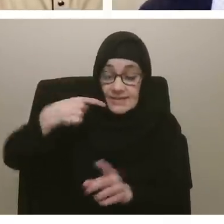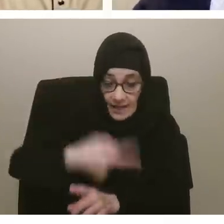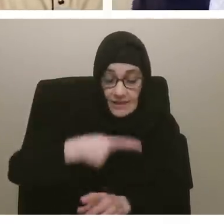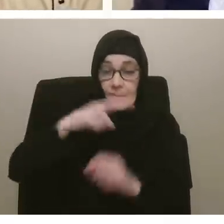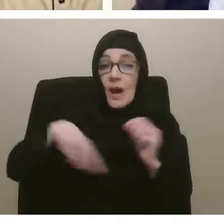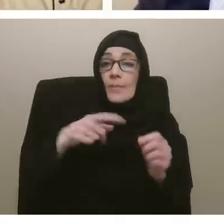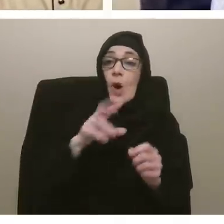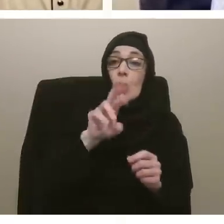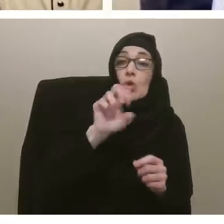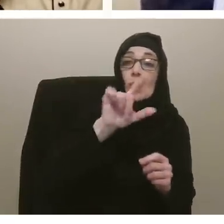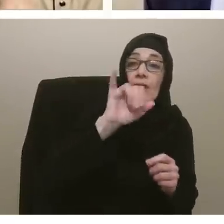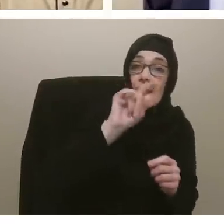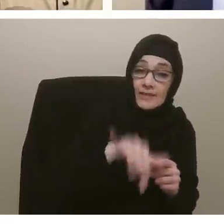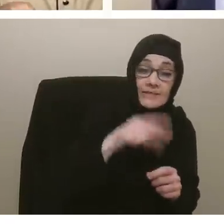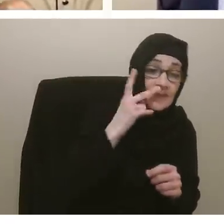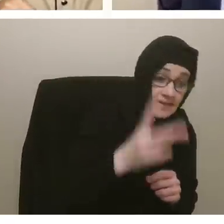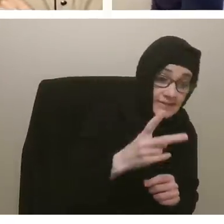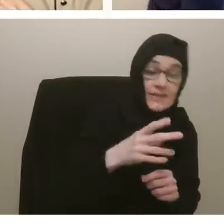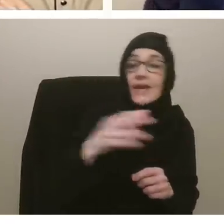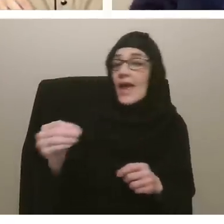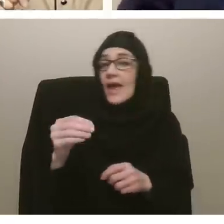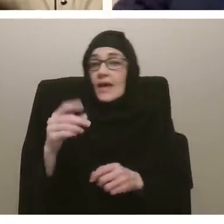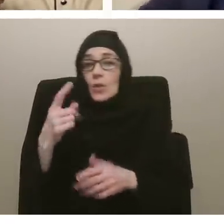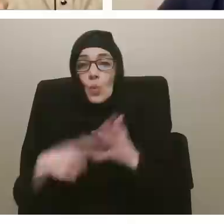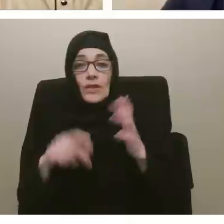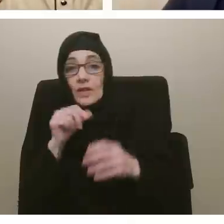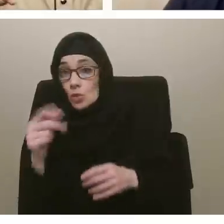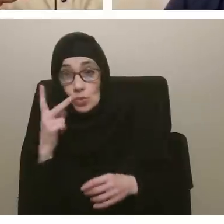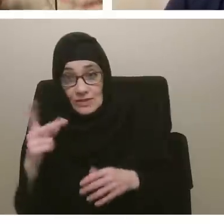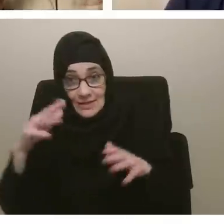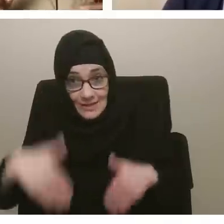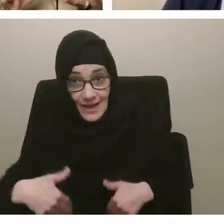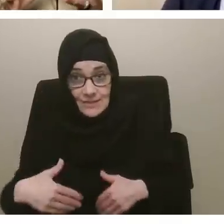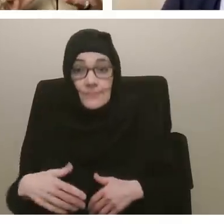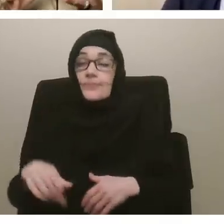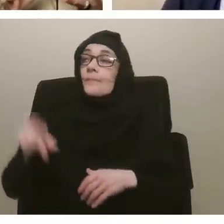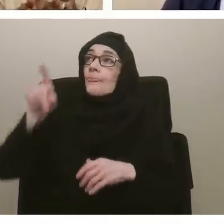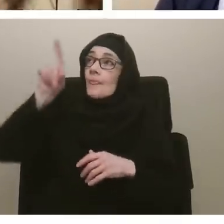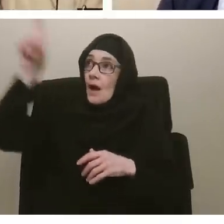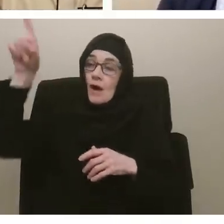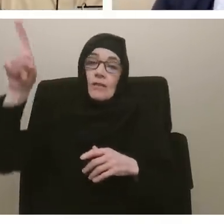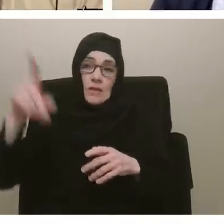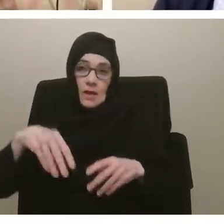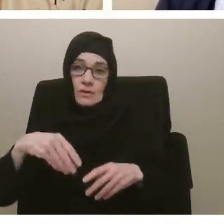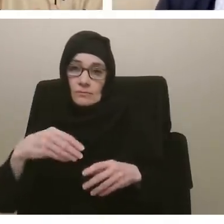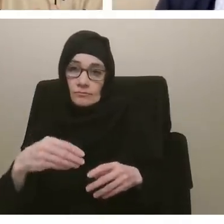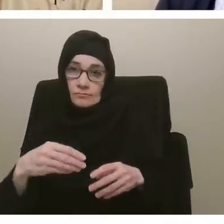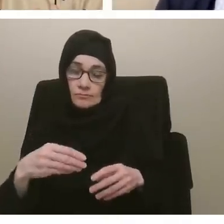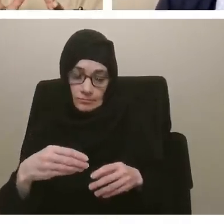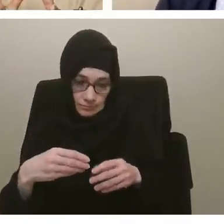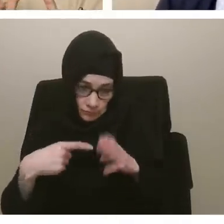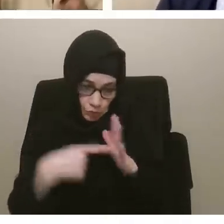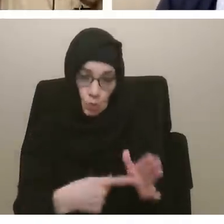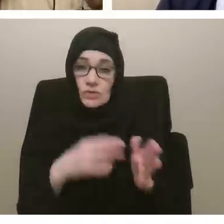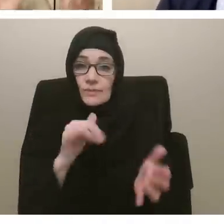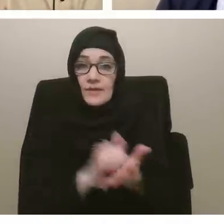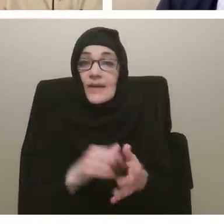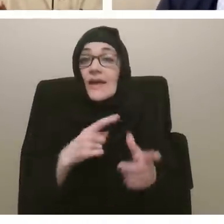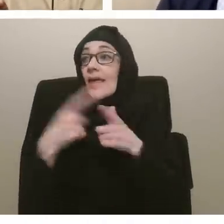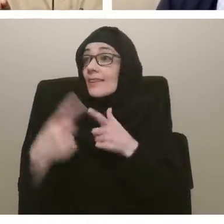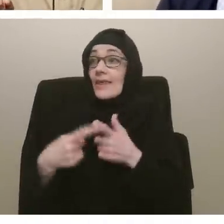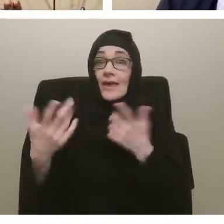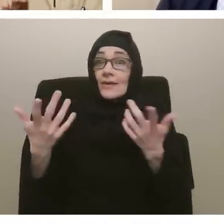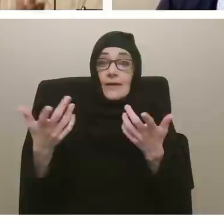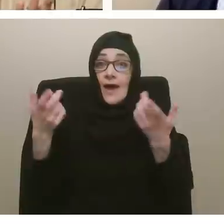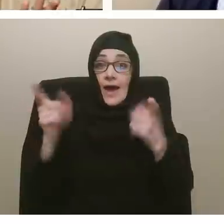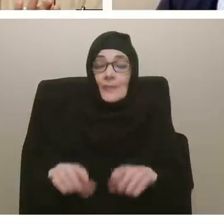yet. Allah subhanahu wa ta'ala tasks them with that. And that's, you know, and basically this news dropped, the Quran